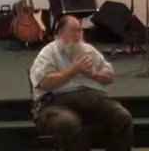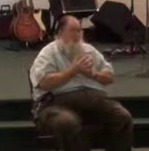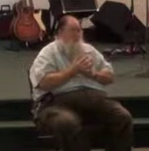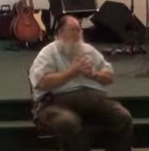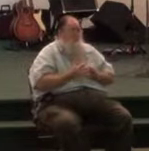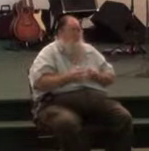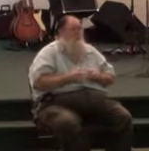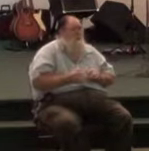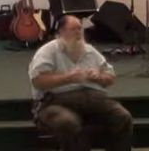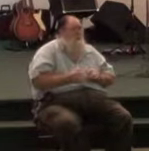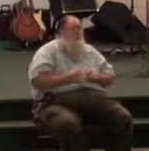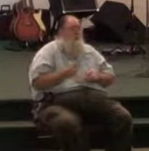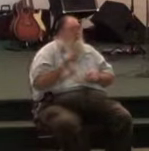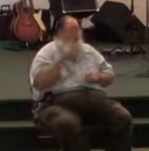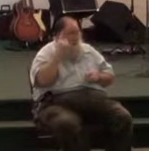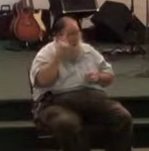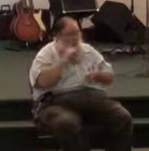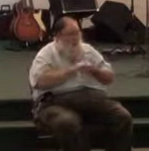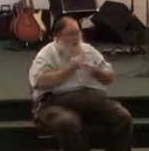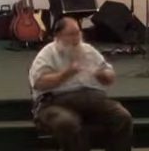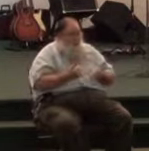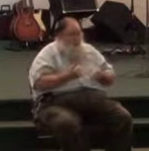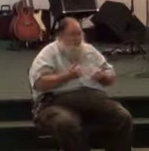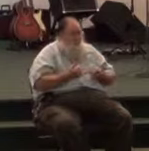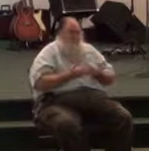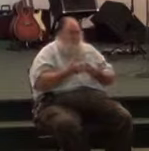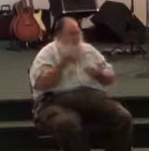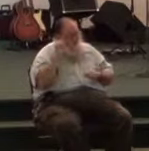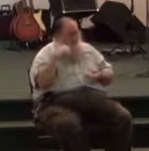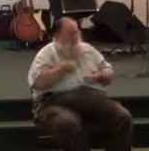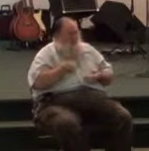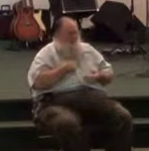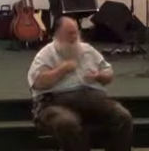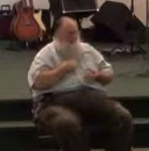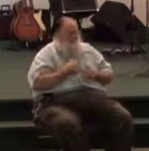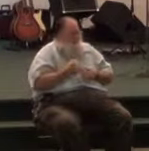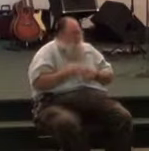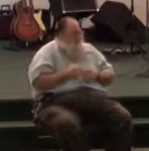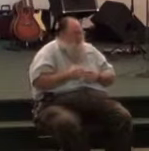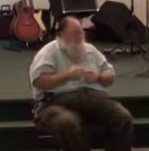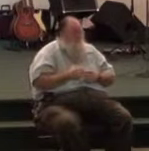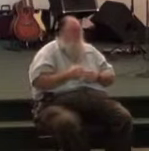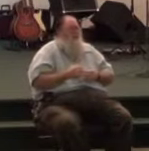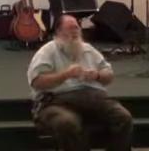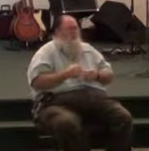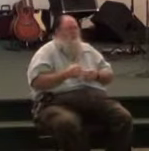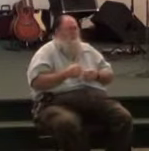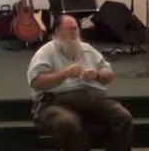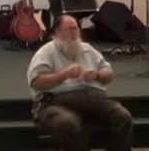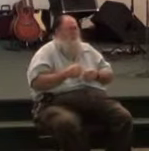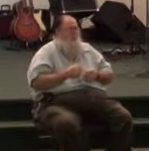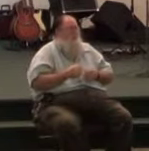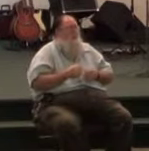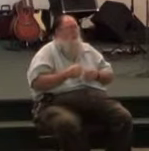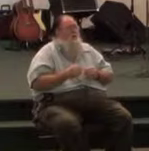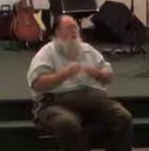now. It is so easy for us to persecute a fellow believer.